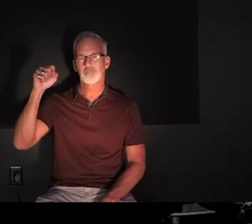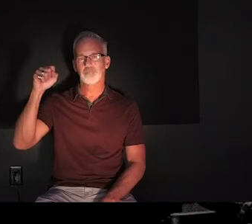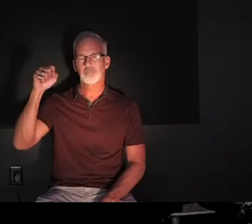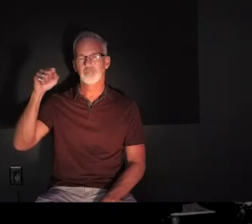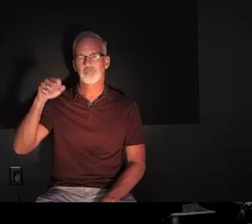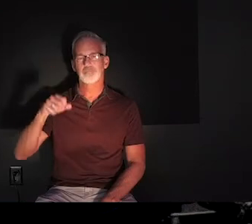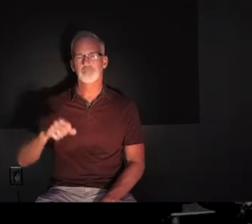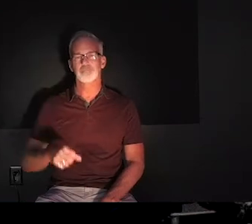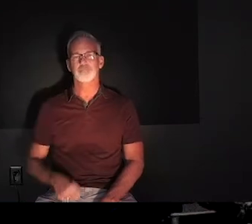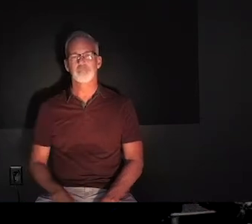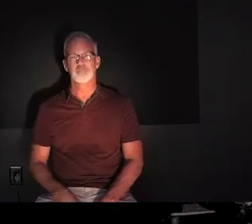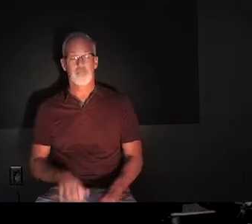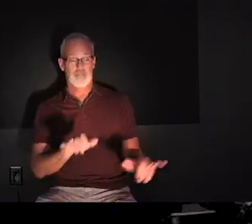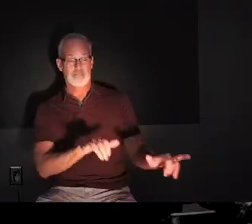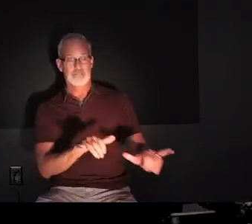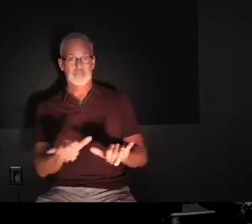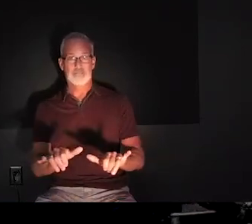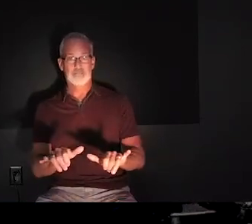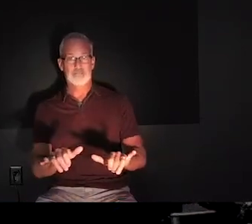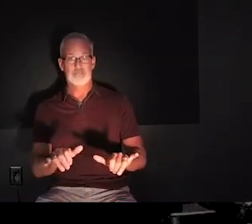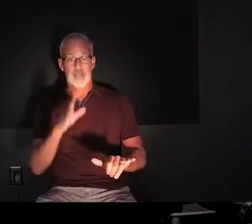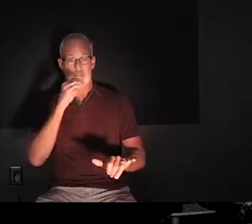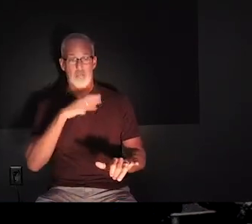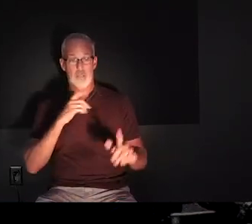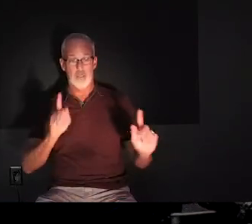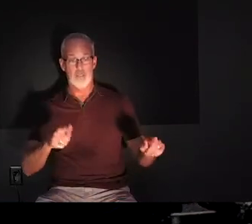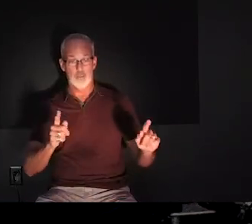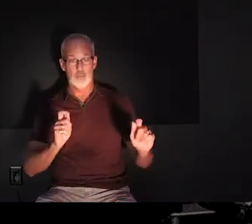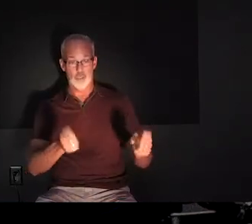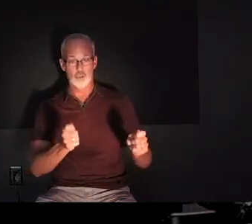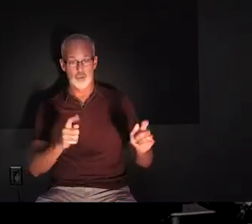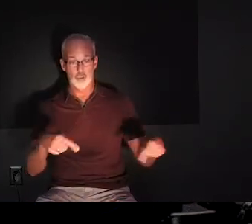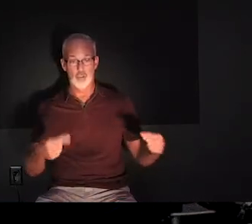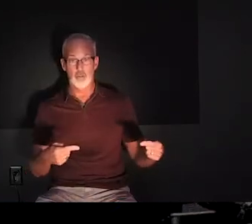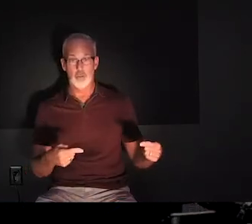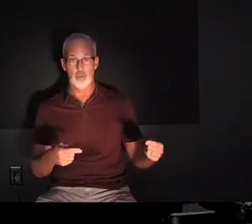Just as a eunuch is being baptized,